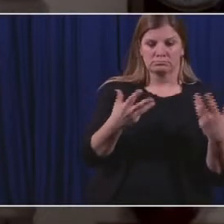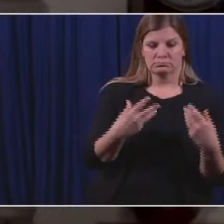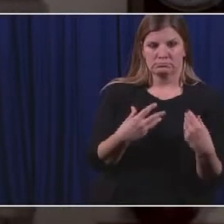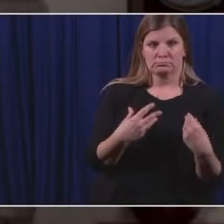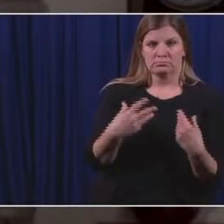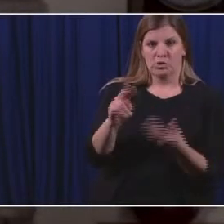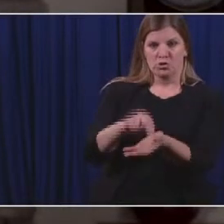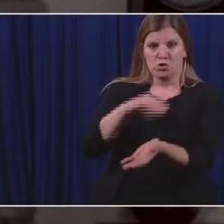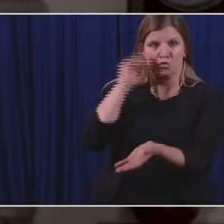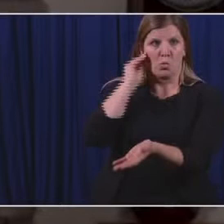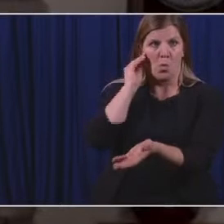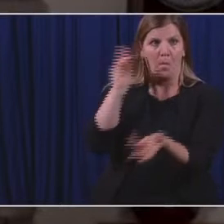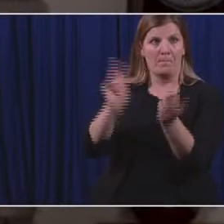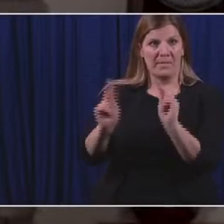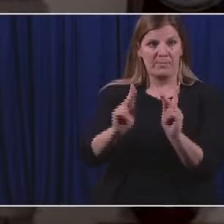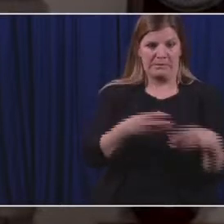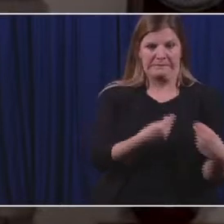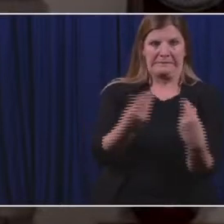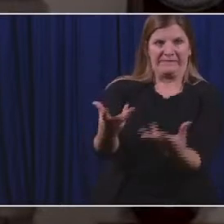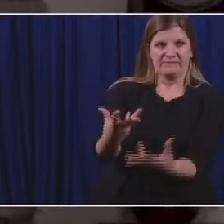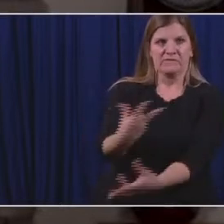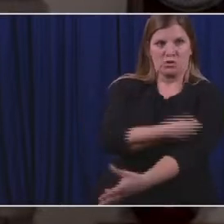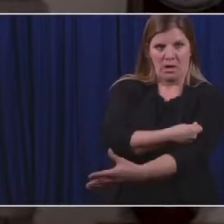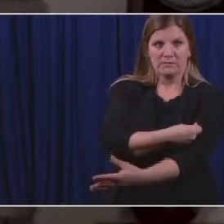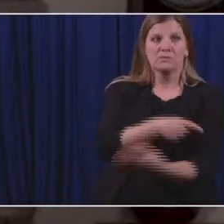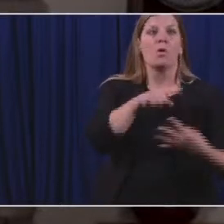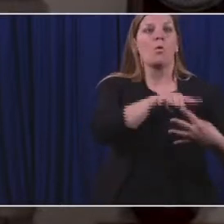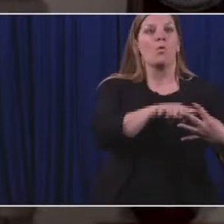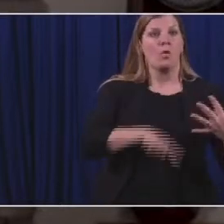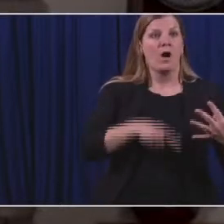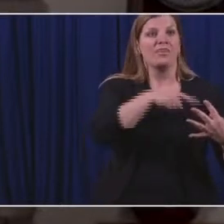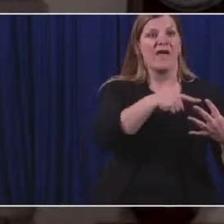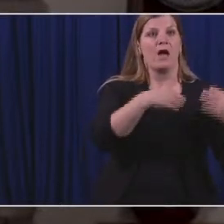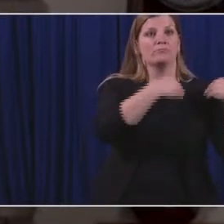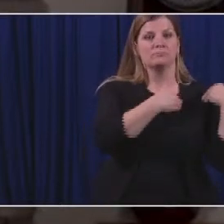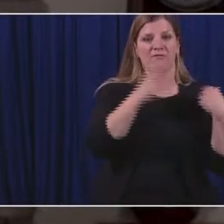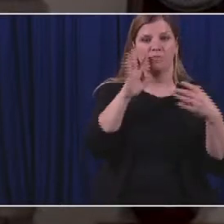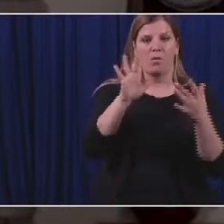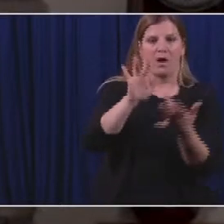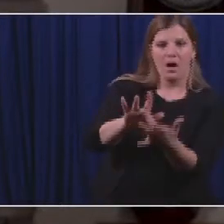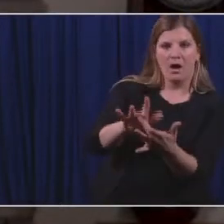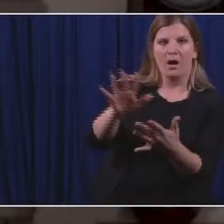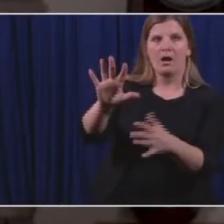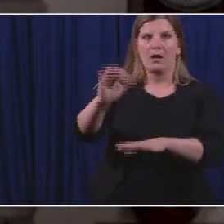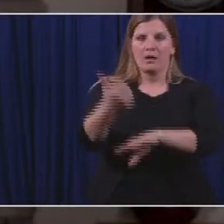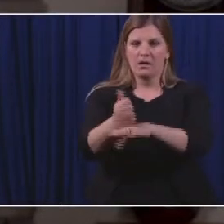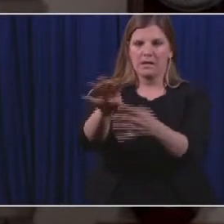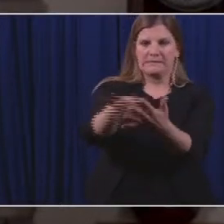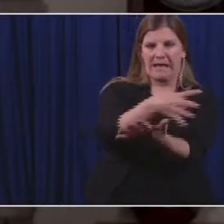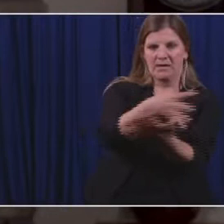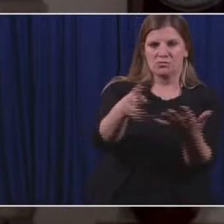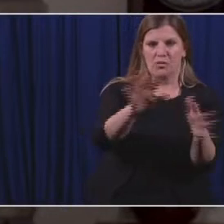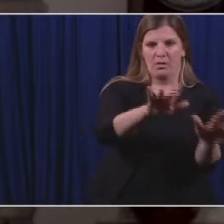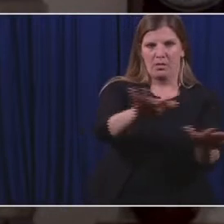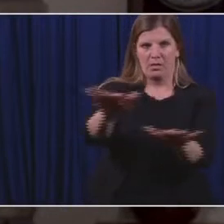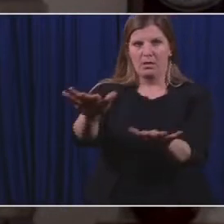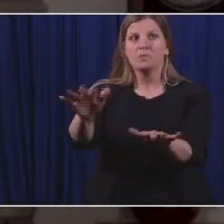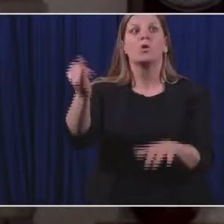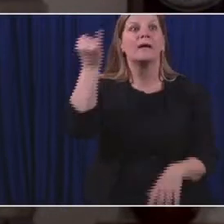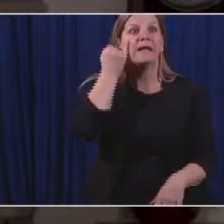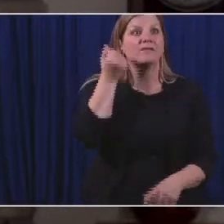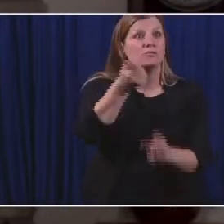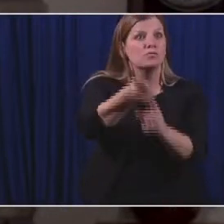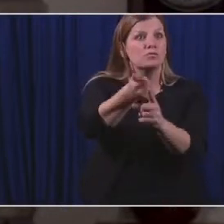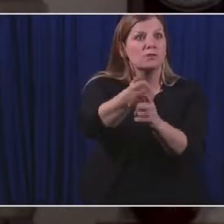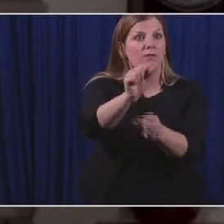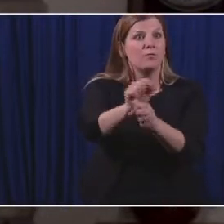in our nursing homes get these shots. They're scheduling now. So if you are a nursing home and you get a call